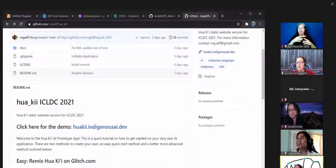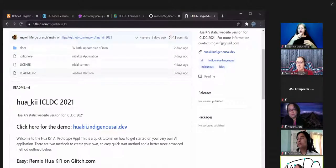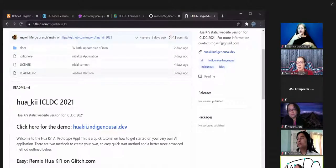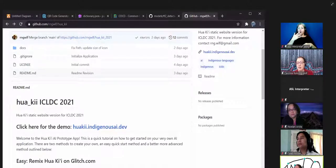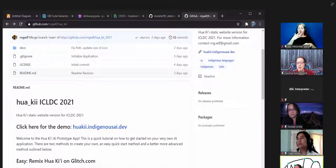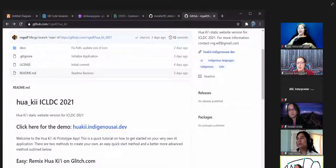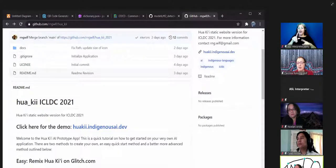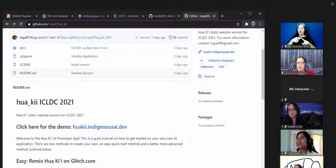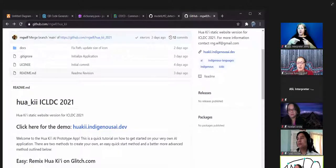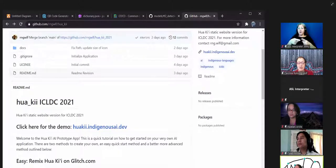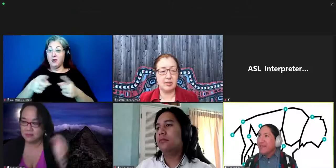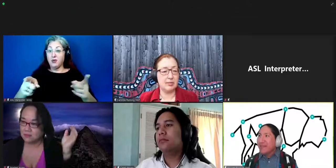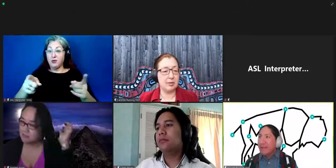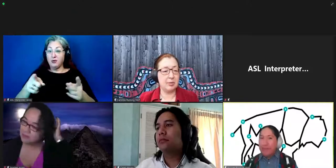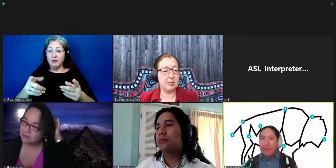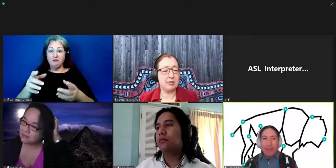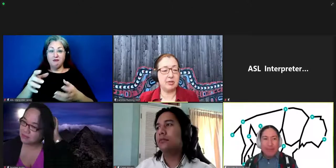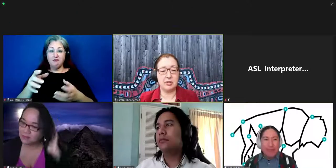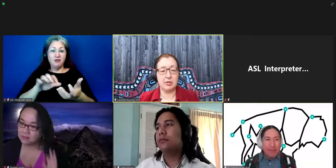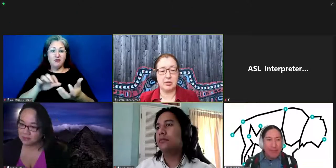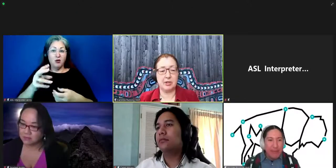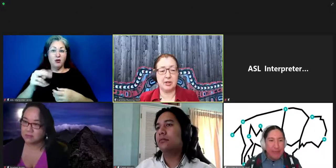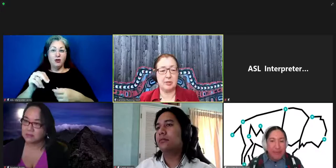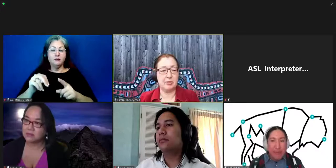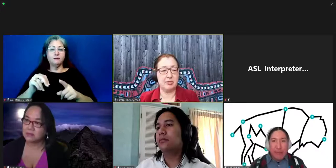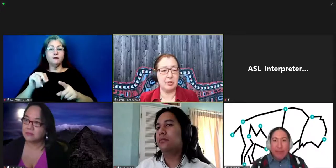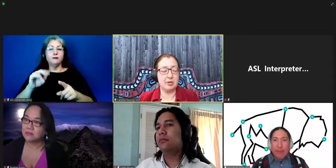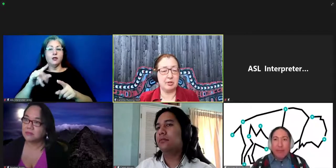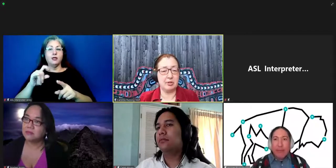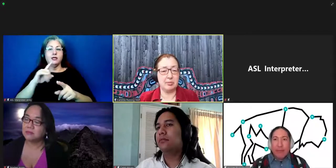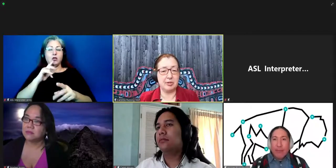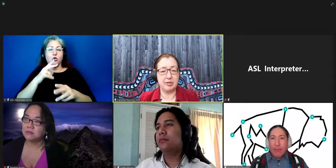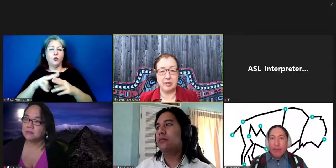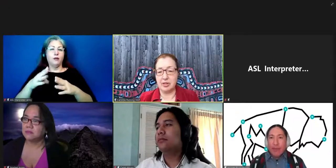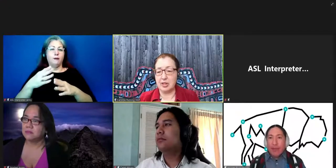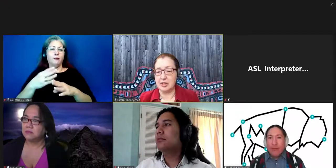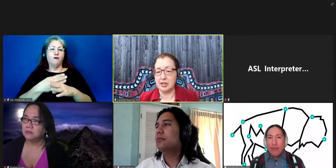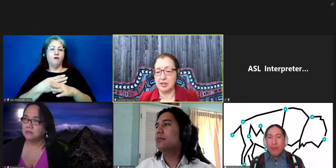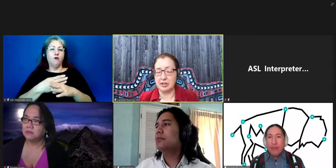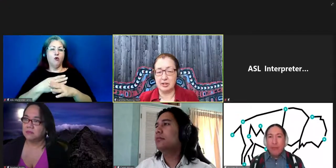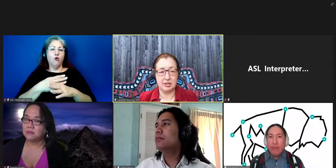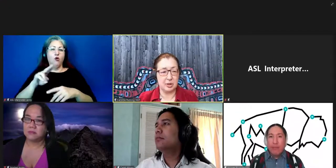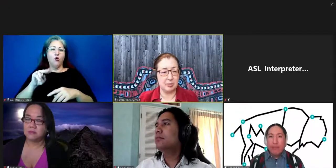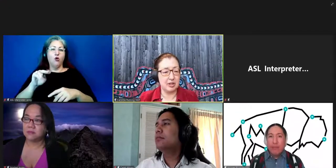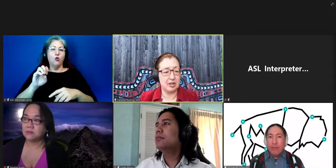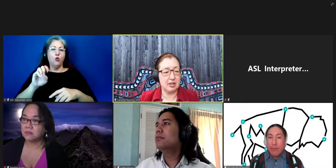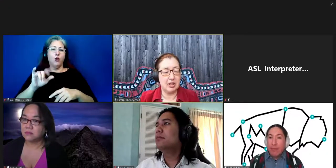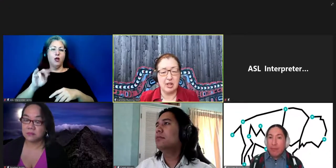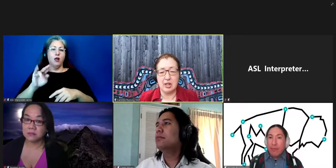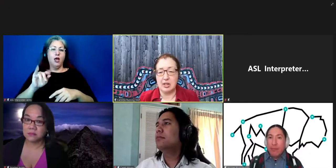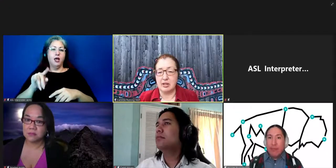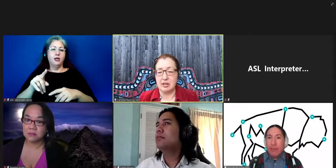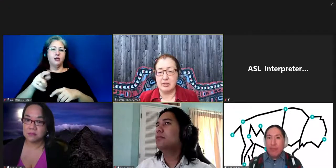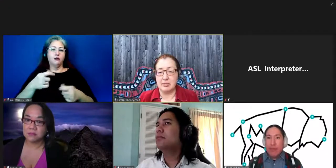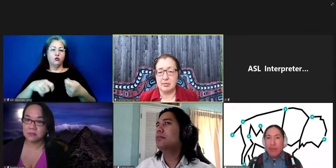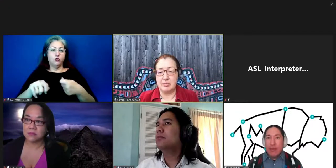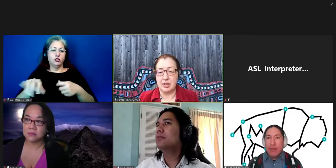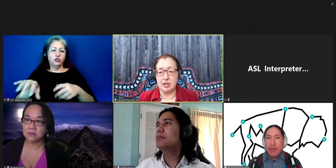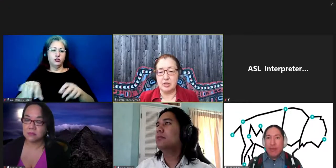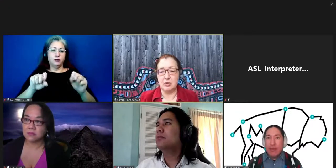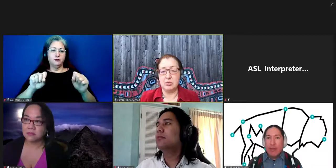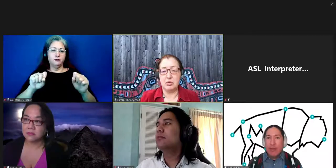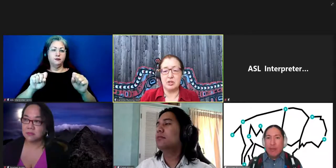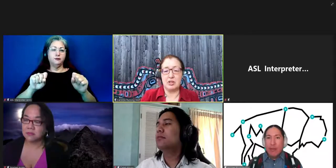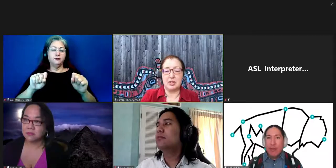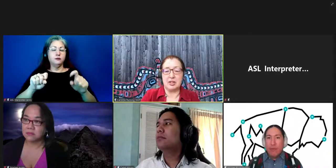remixing this maybe real quick michael before before noelani jumps in um